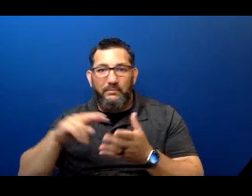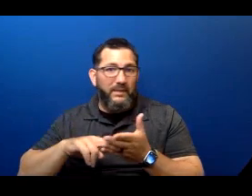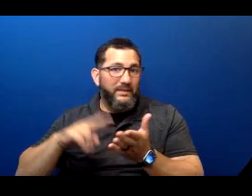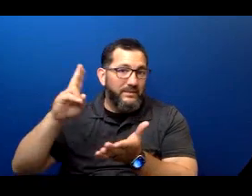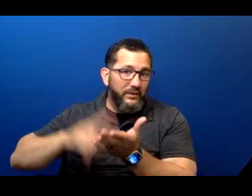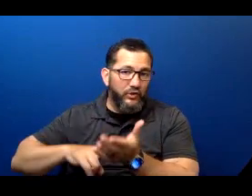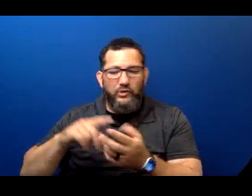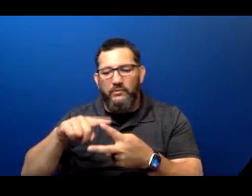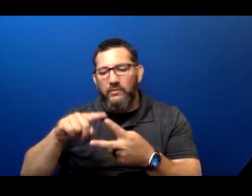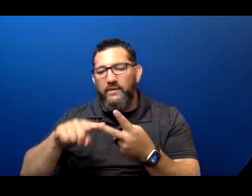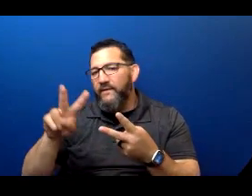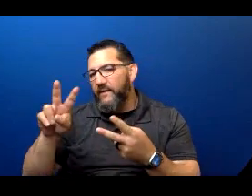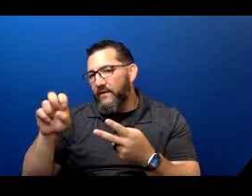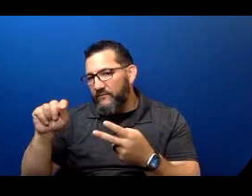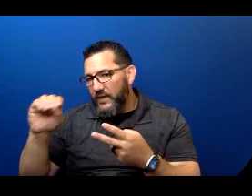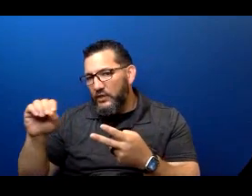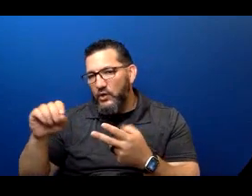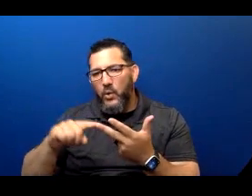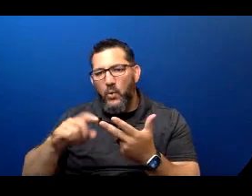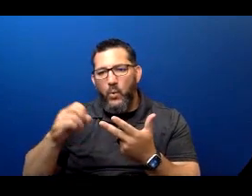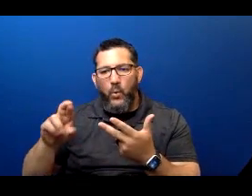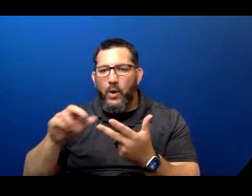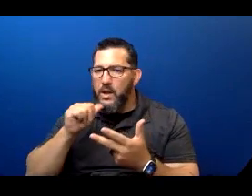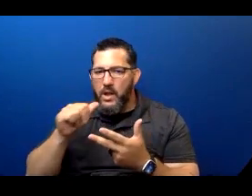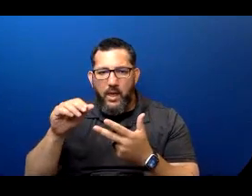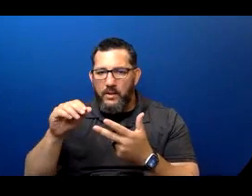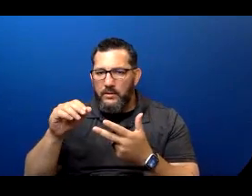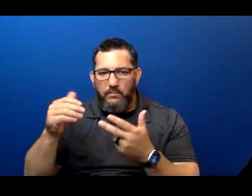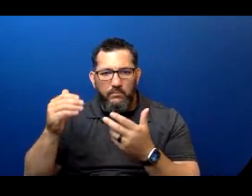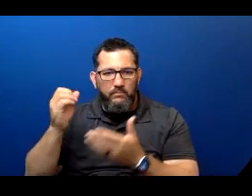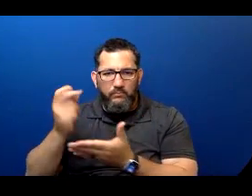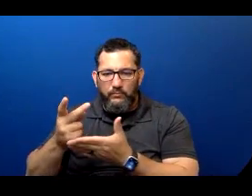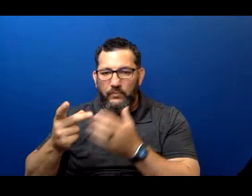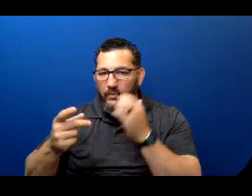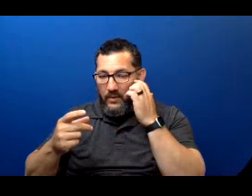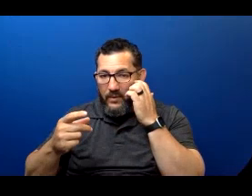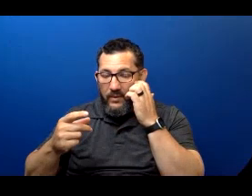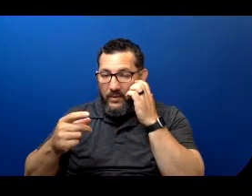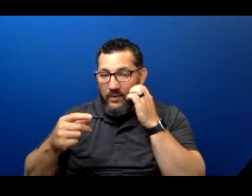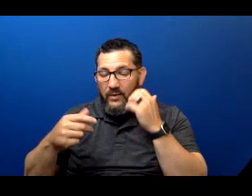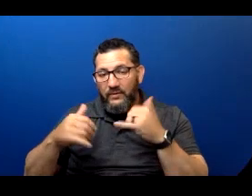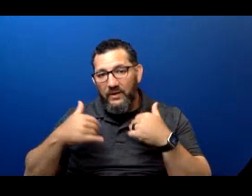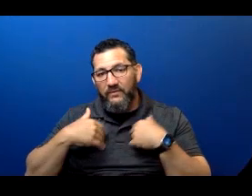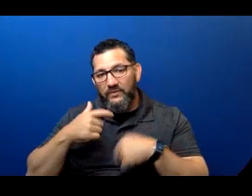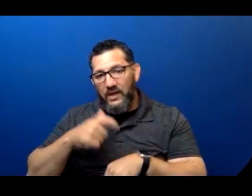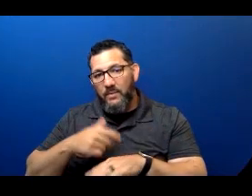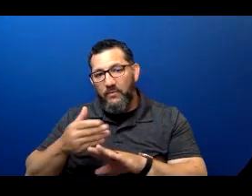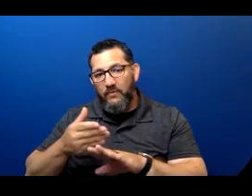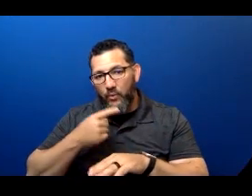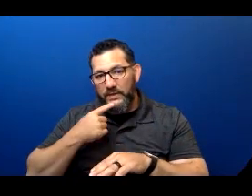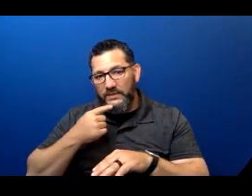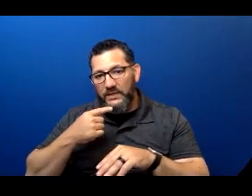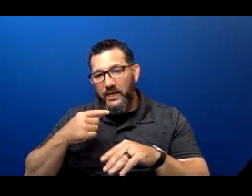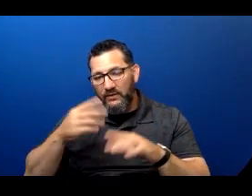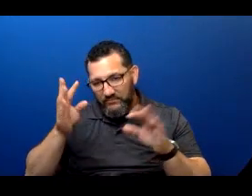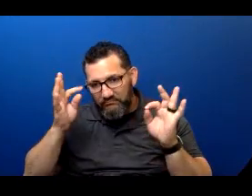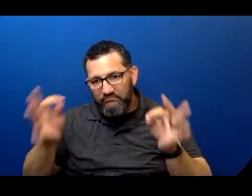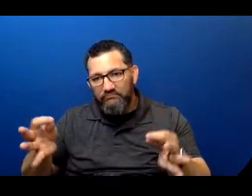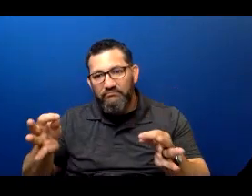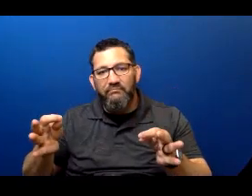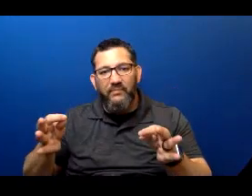veto, or to not move. So we still have time before we can truly say that